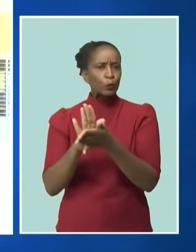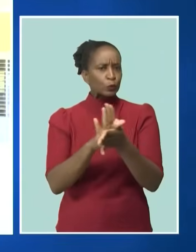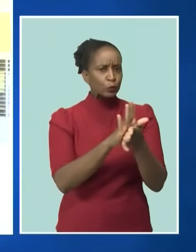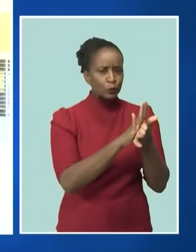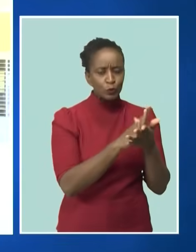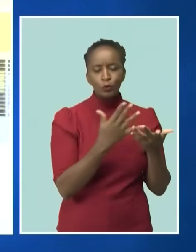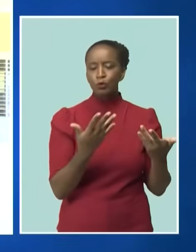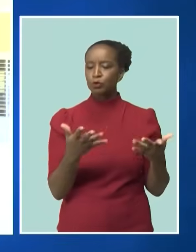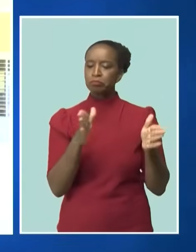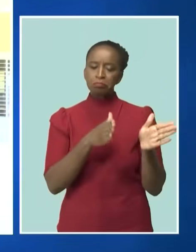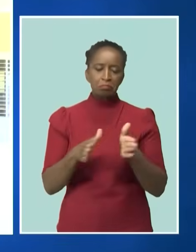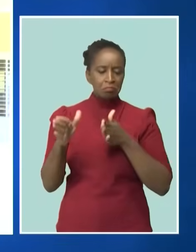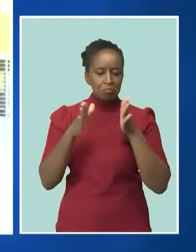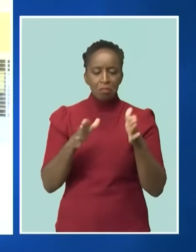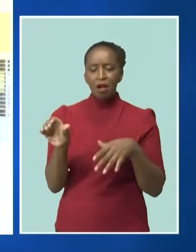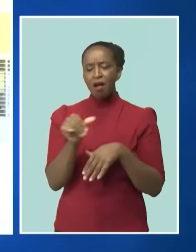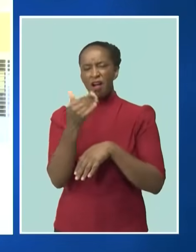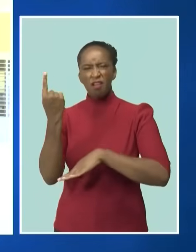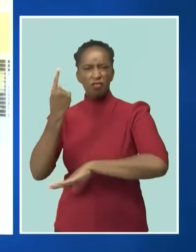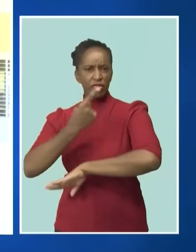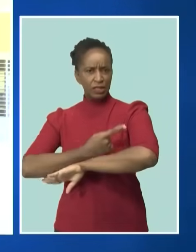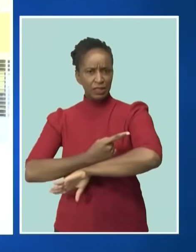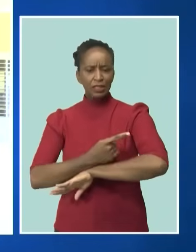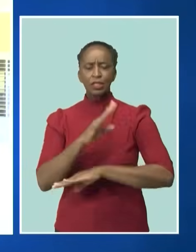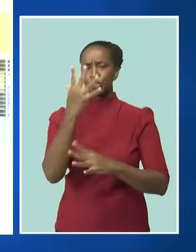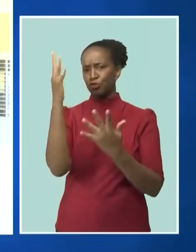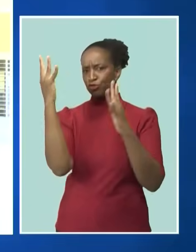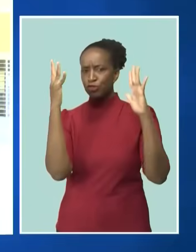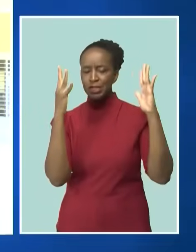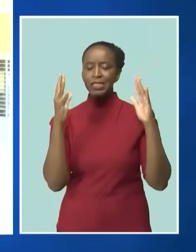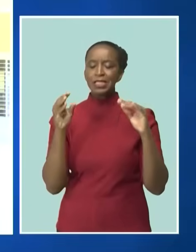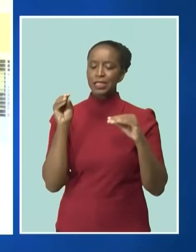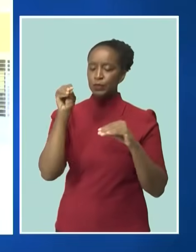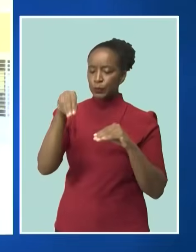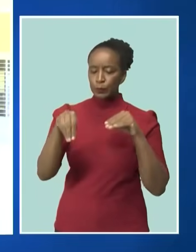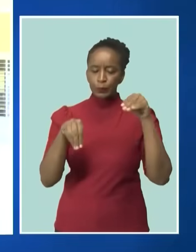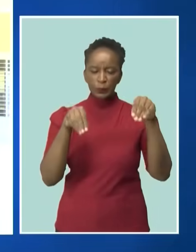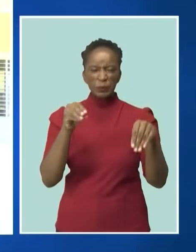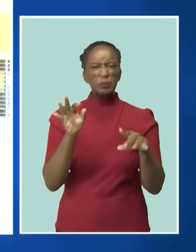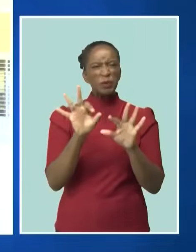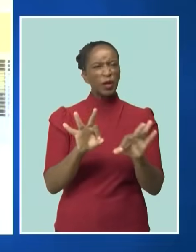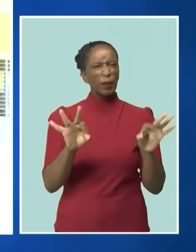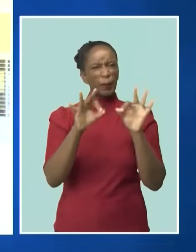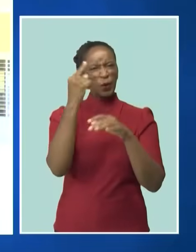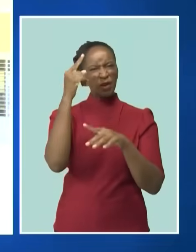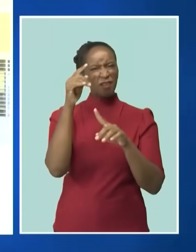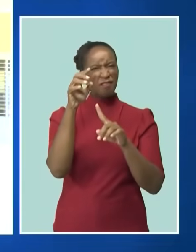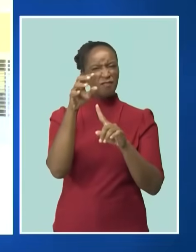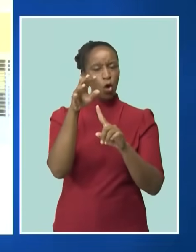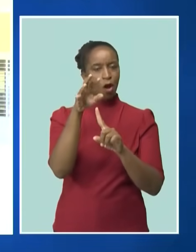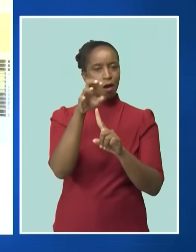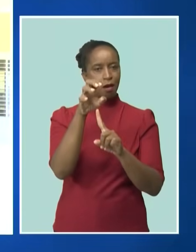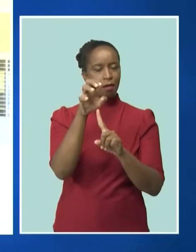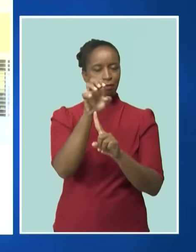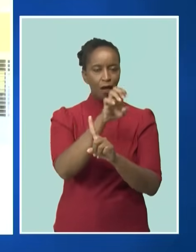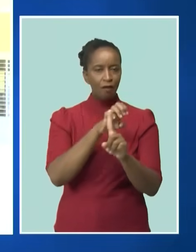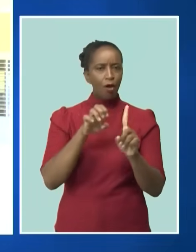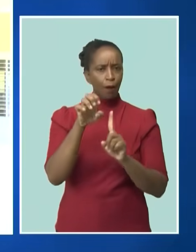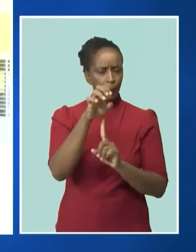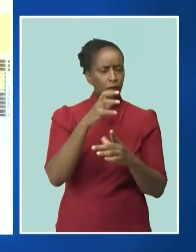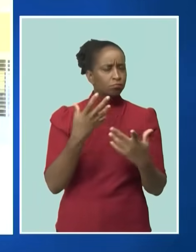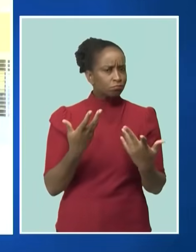for planting of trees, because trees are very important for the environment. And we hope that this initiative will encourage